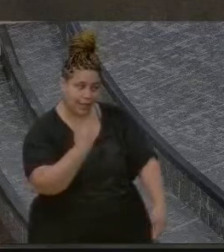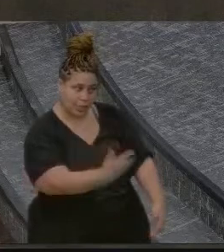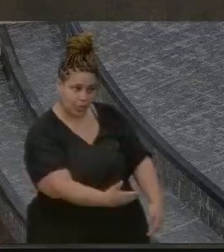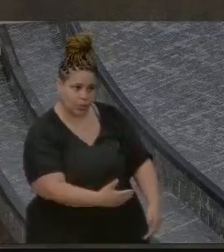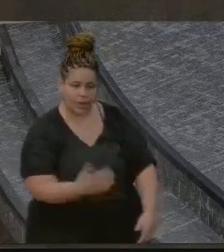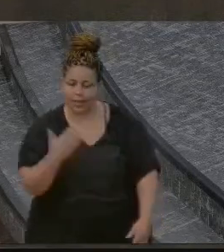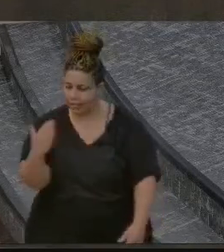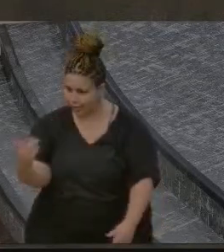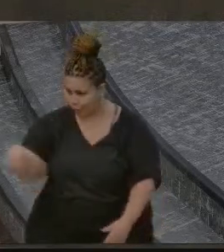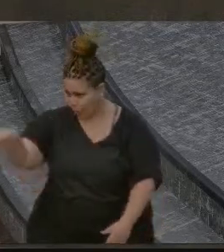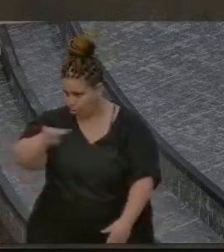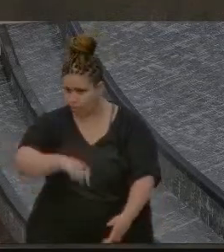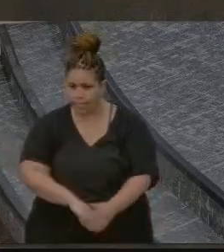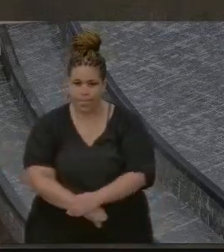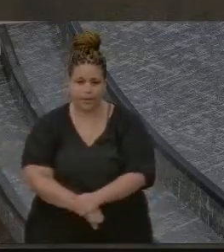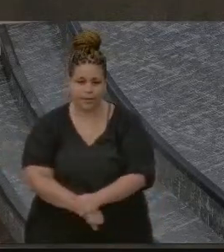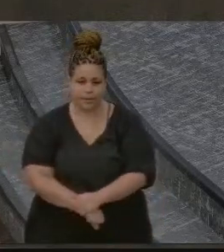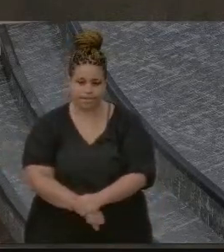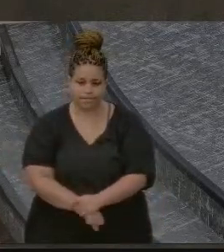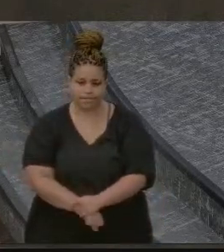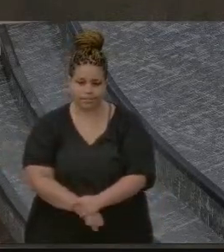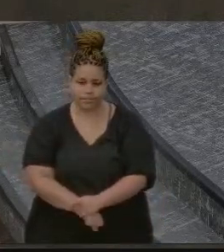Thank you all.